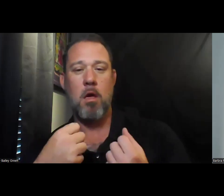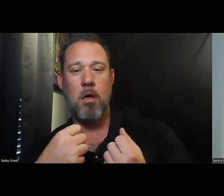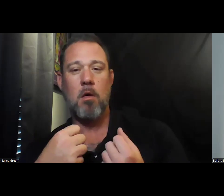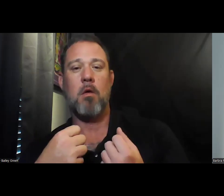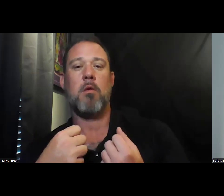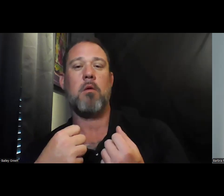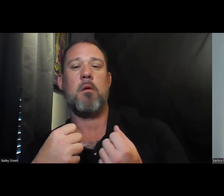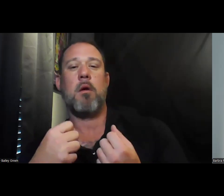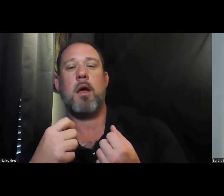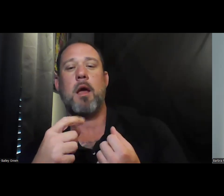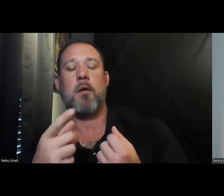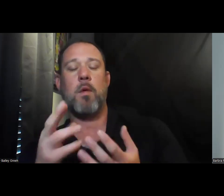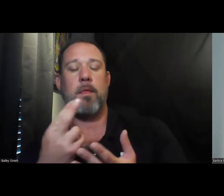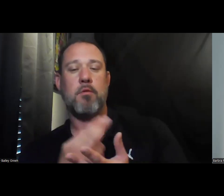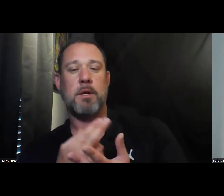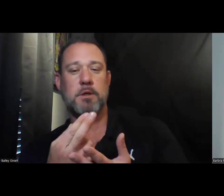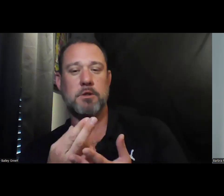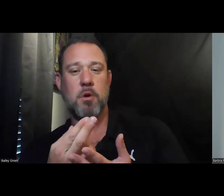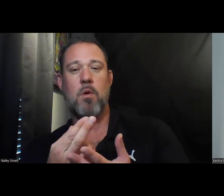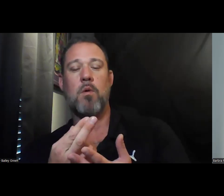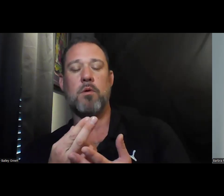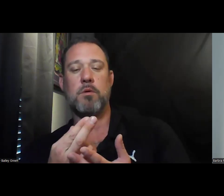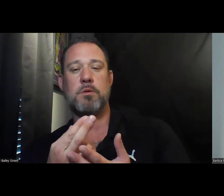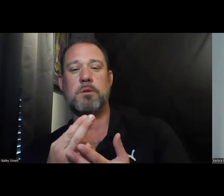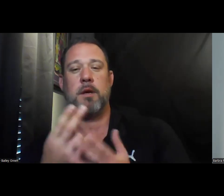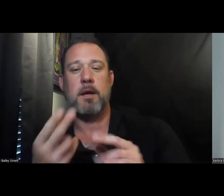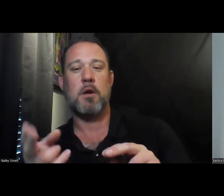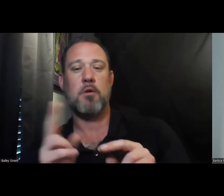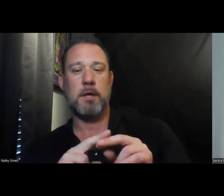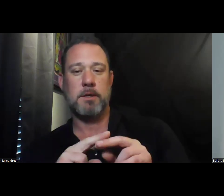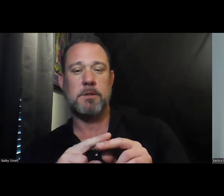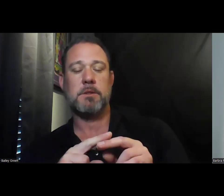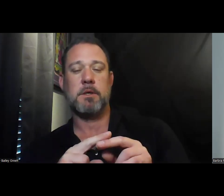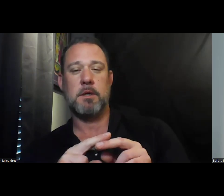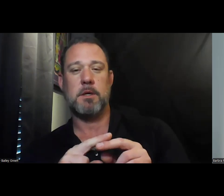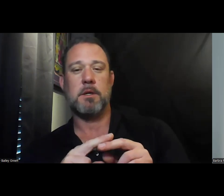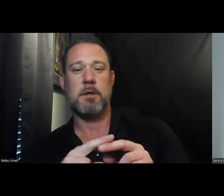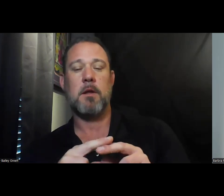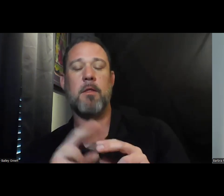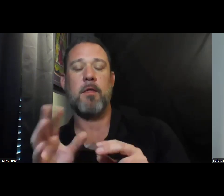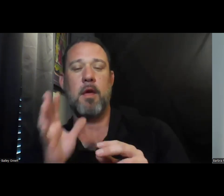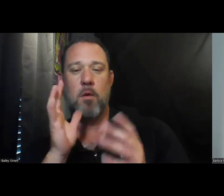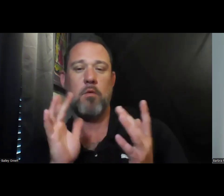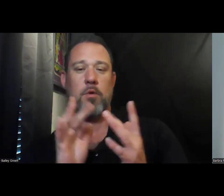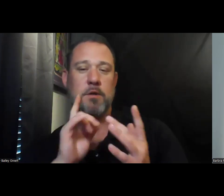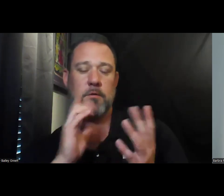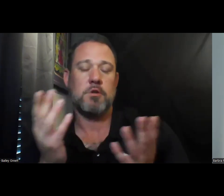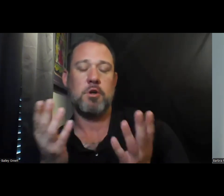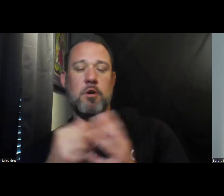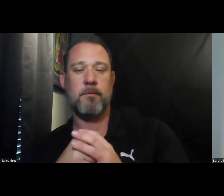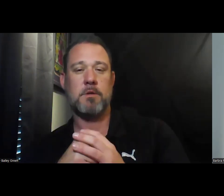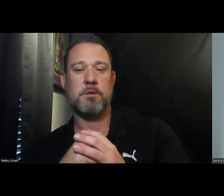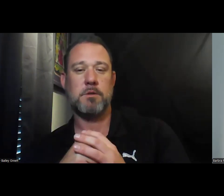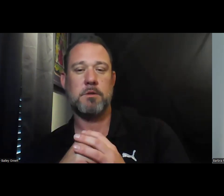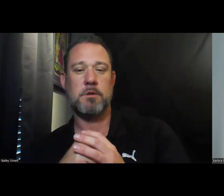an understanding of what the resources are, and so increasing the likelihood that they were going to reach out for services.